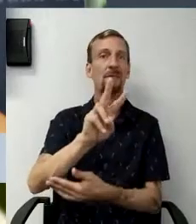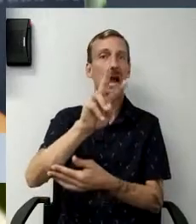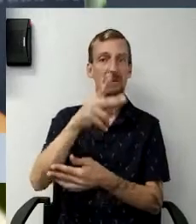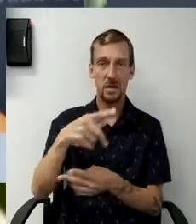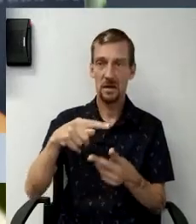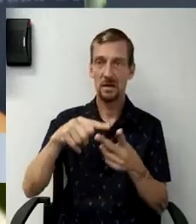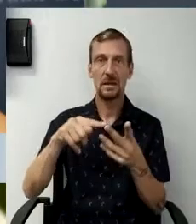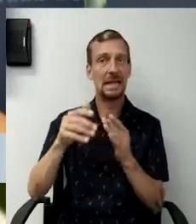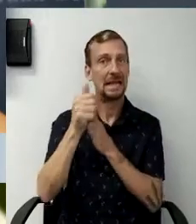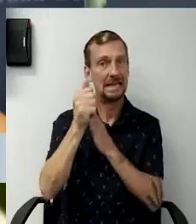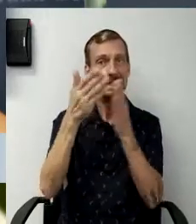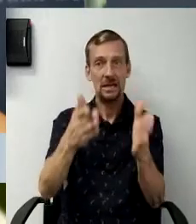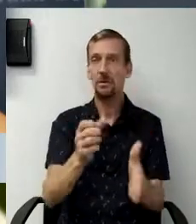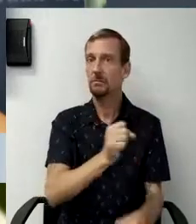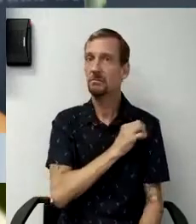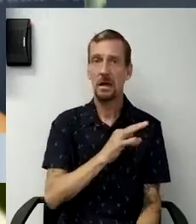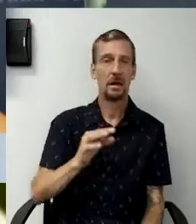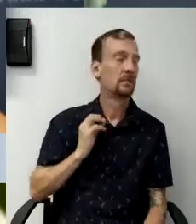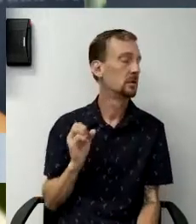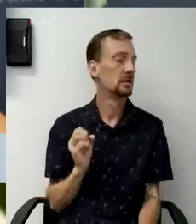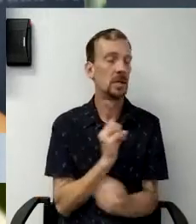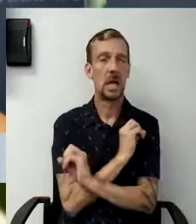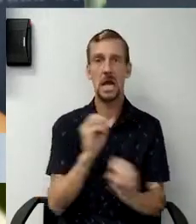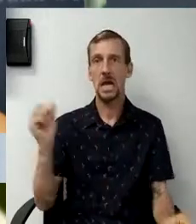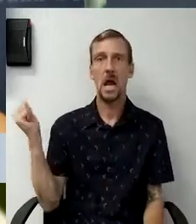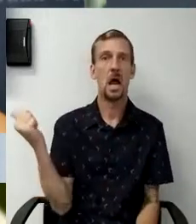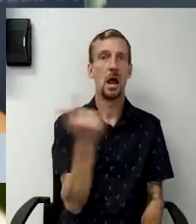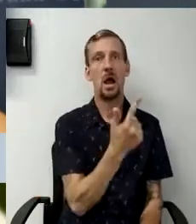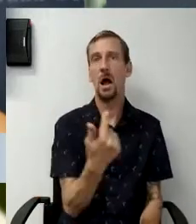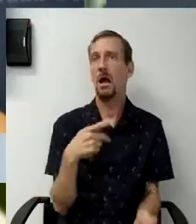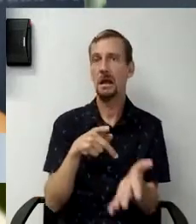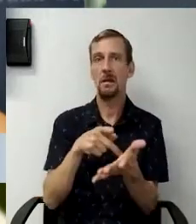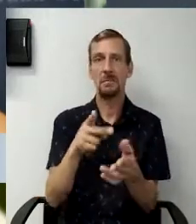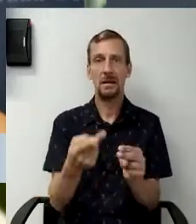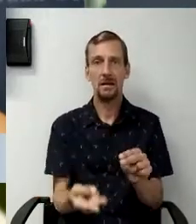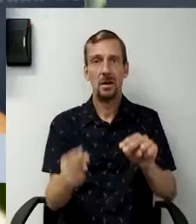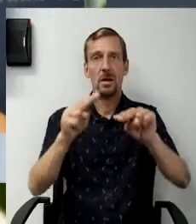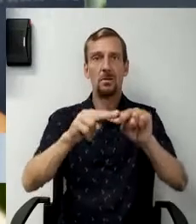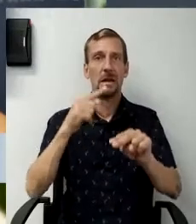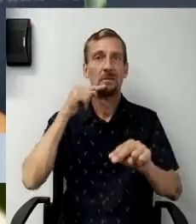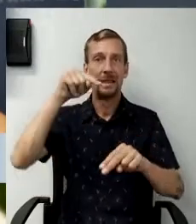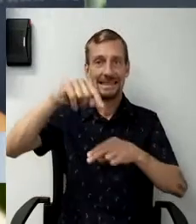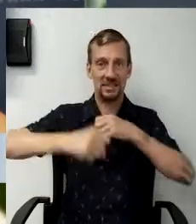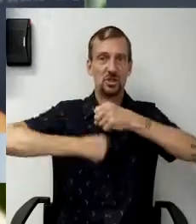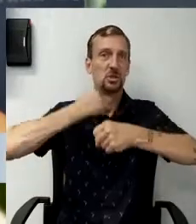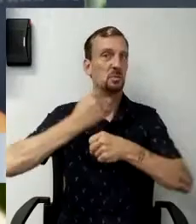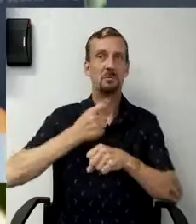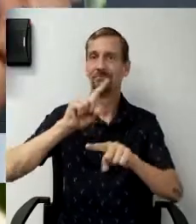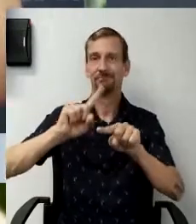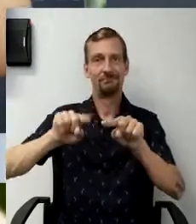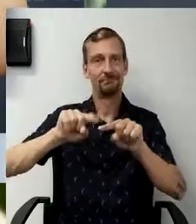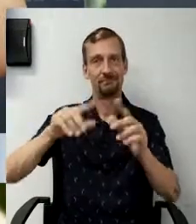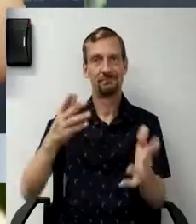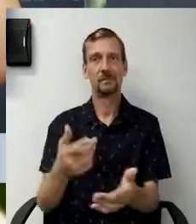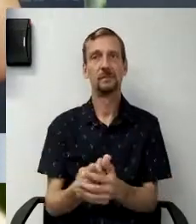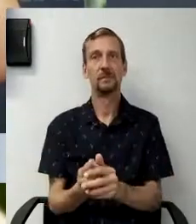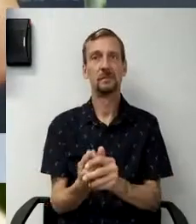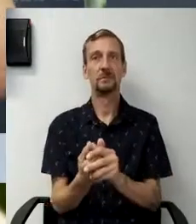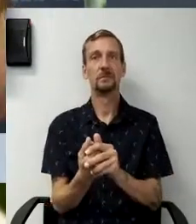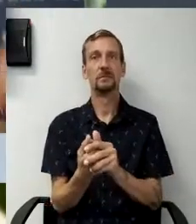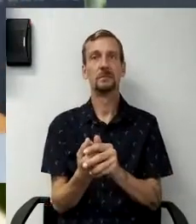our staff, none of them are receiving a pay raise for the current fiscal year we're in. But